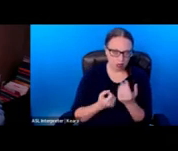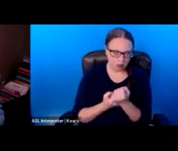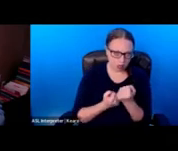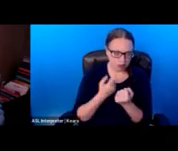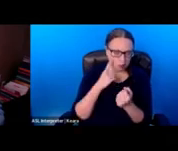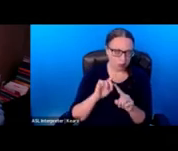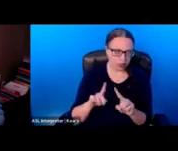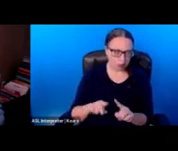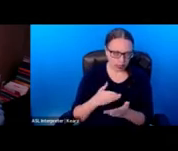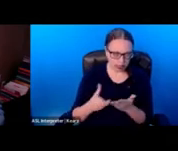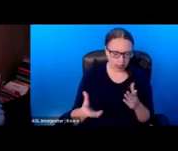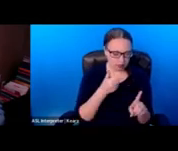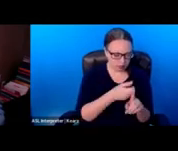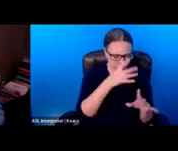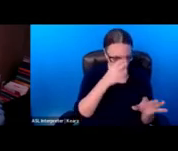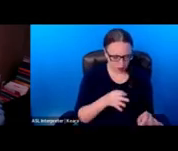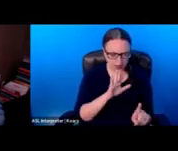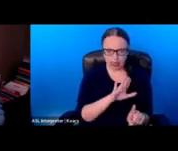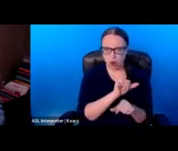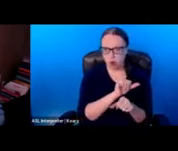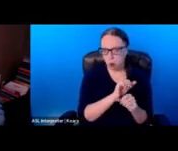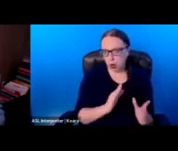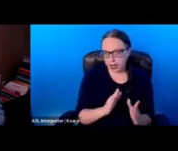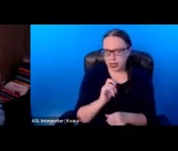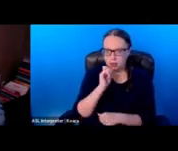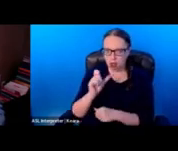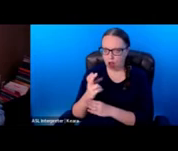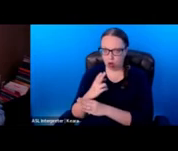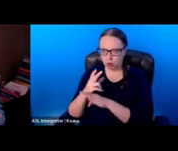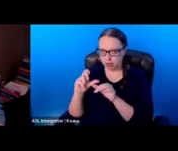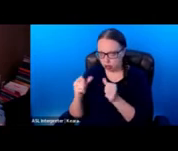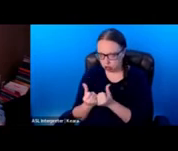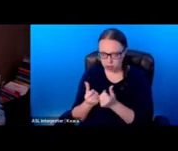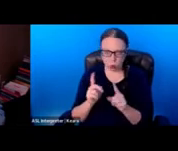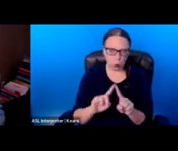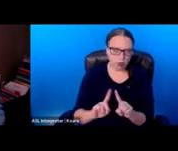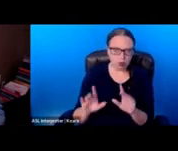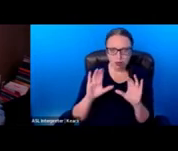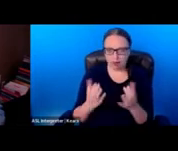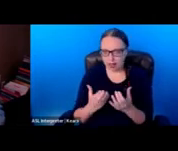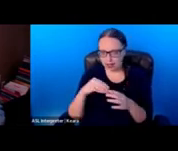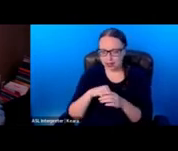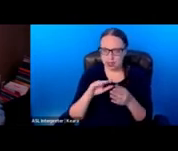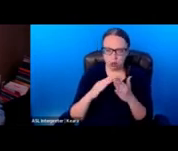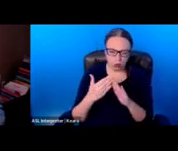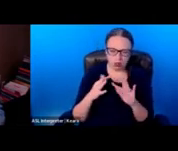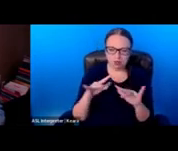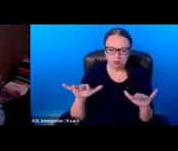self-directing their employees and not using an agency, or different classes that are in the community, things like